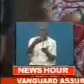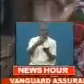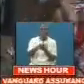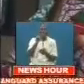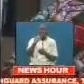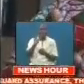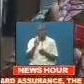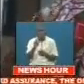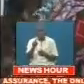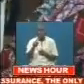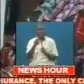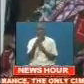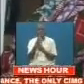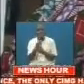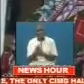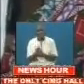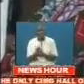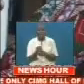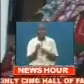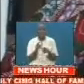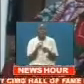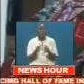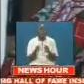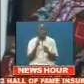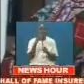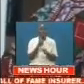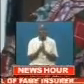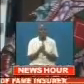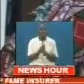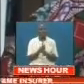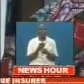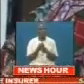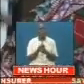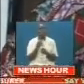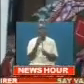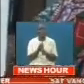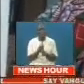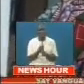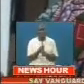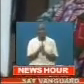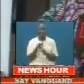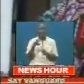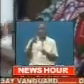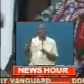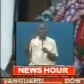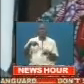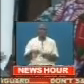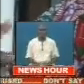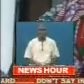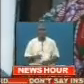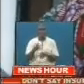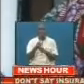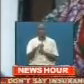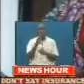one Ghana city for 1 share, but 1 year or 6 months or 2 years, it will triple, or you